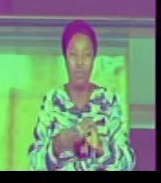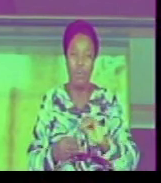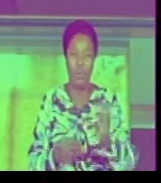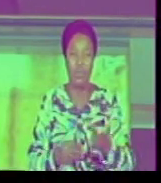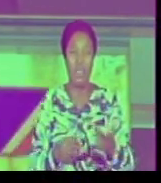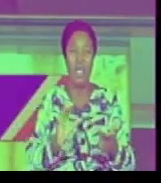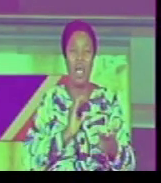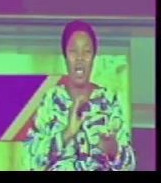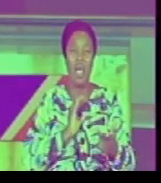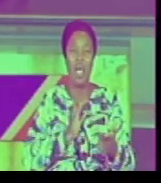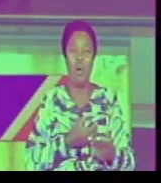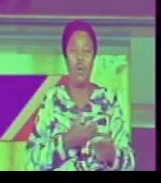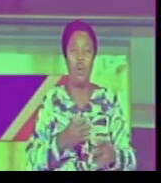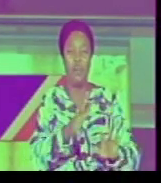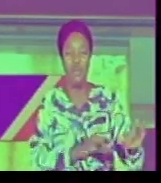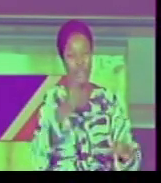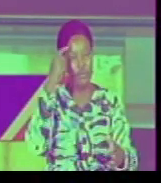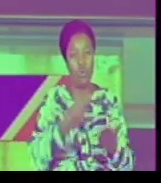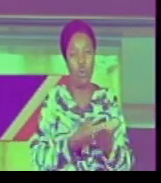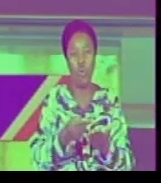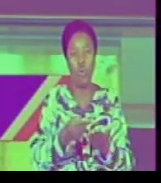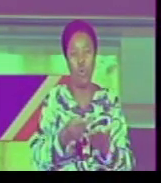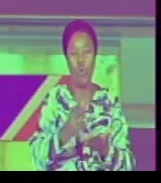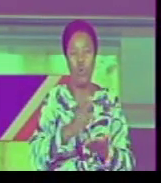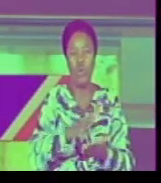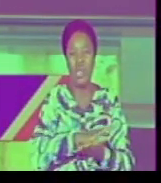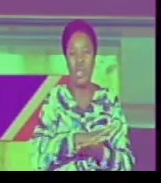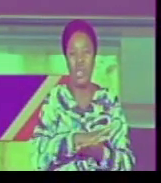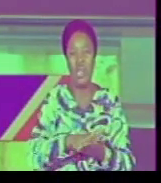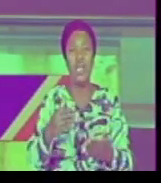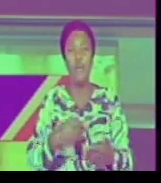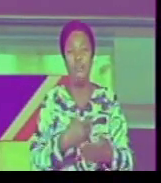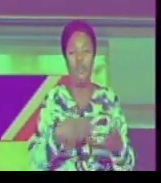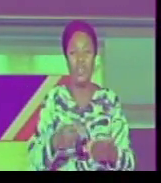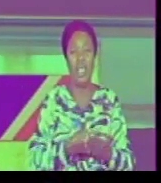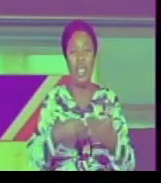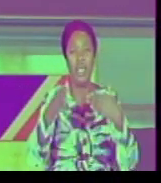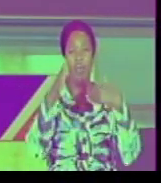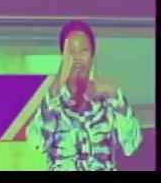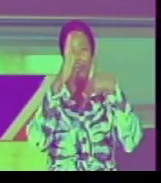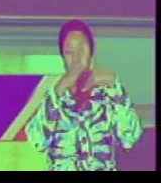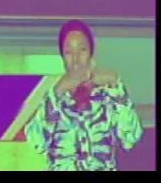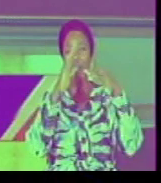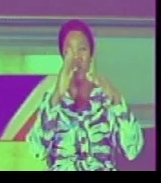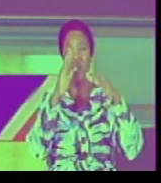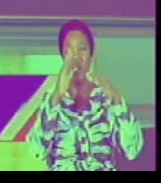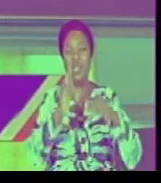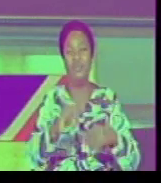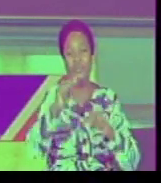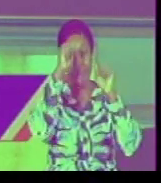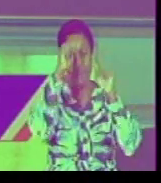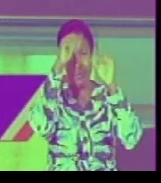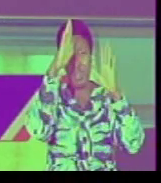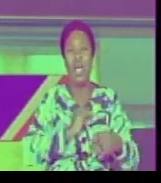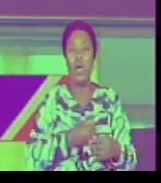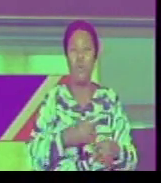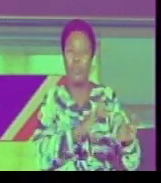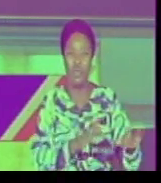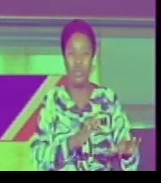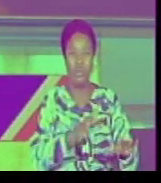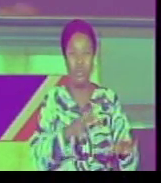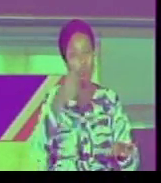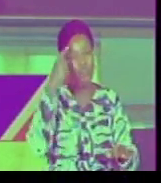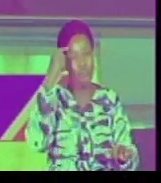passion for holiness before the Heavenly Father. Our passion for holiness